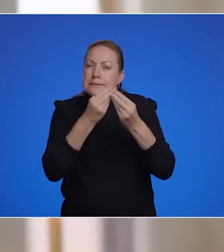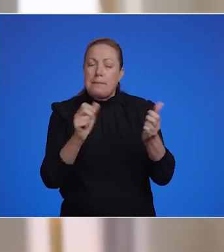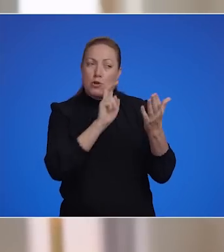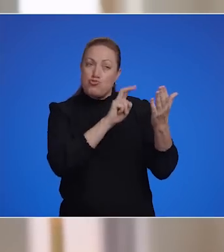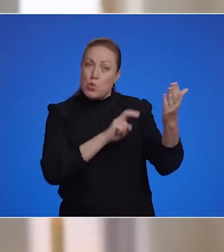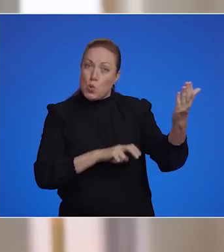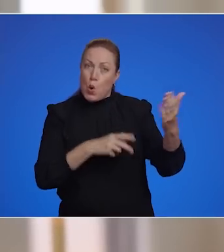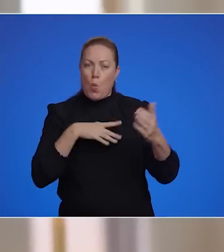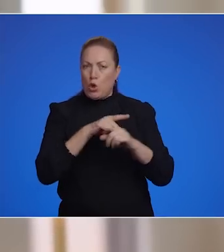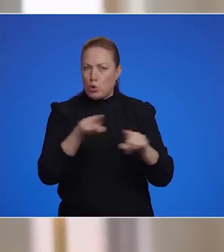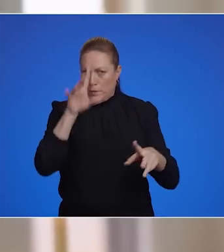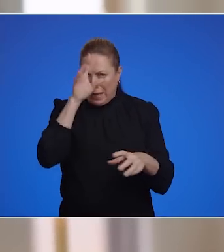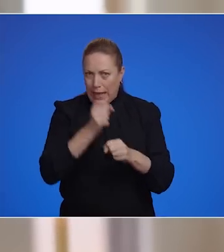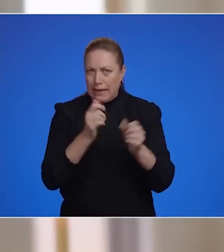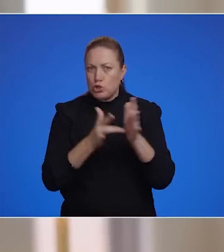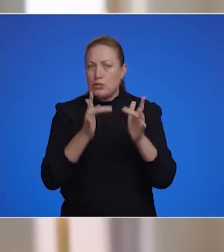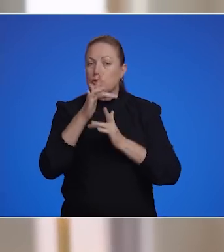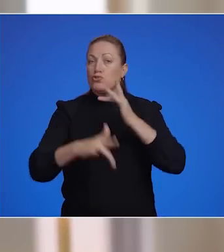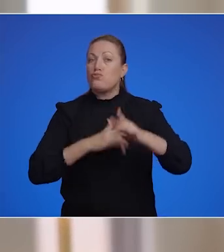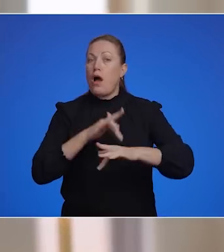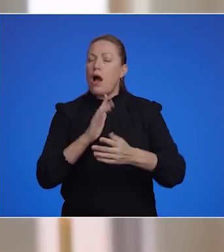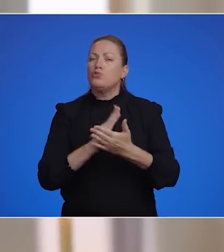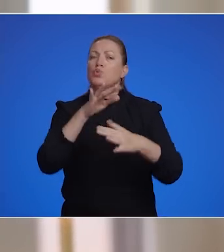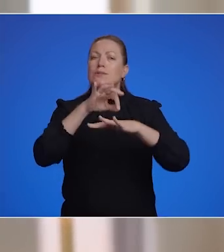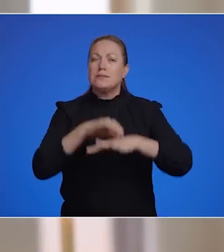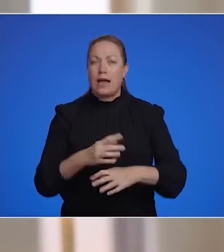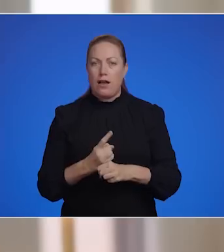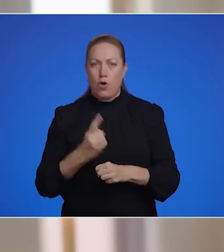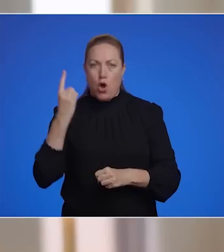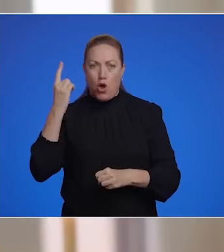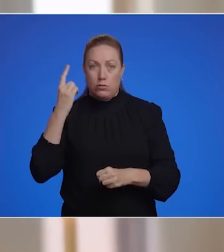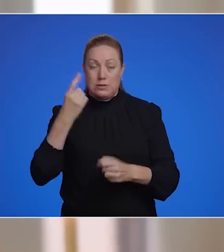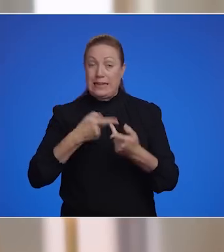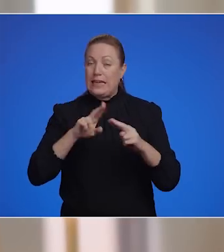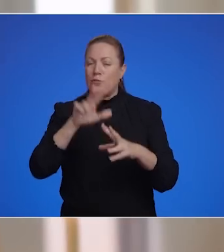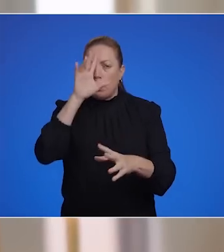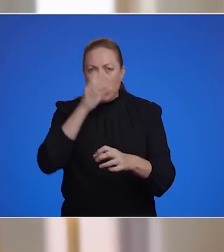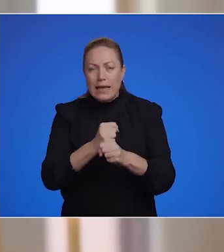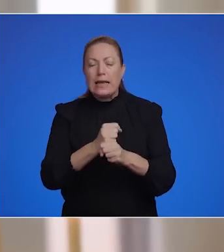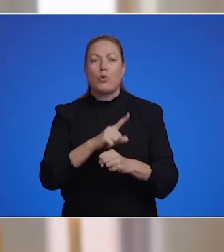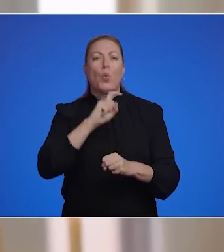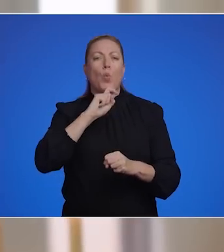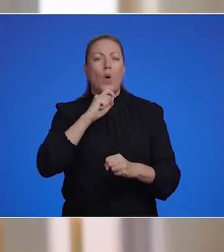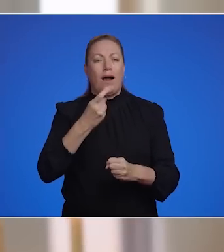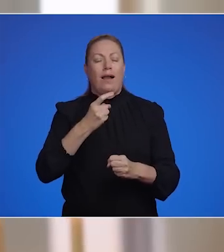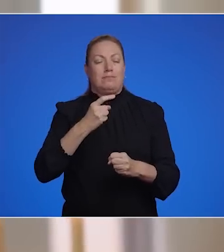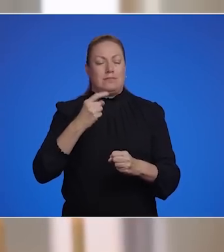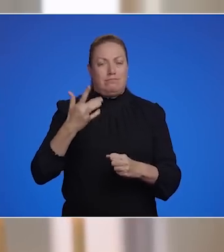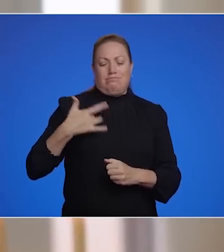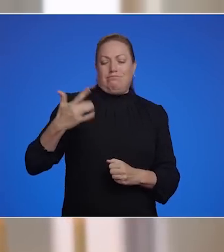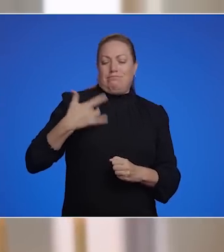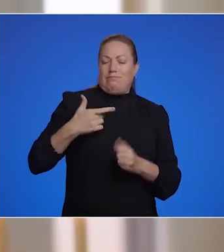believe that Jesus is the Christ, the Son of God, and that believing this, you may have life through his